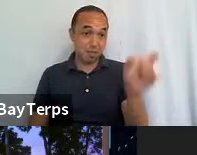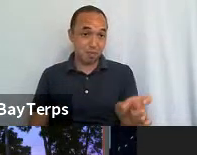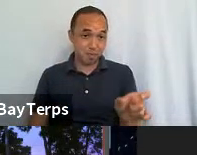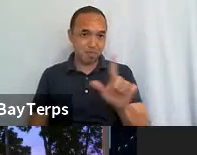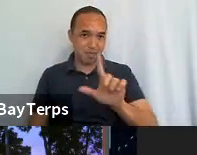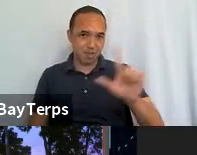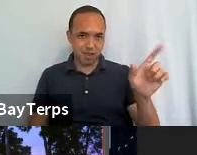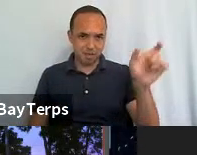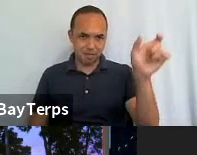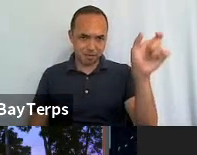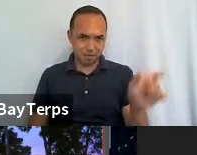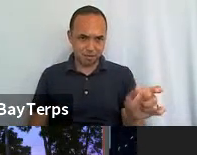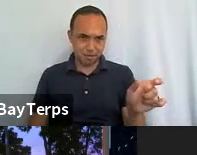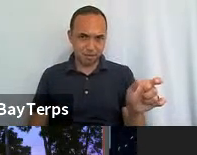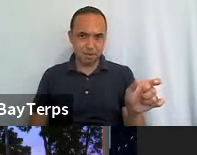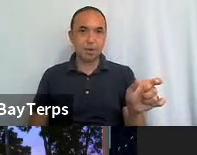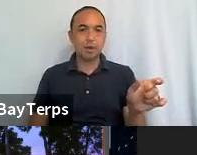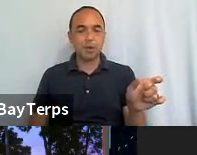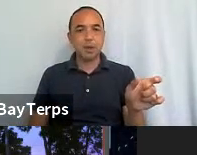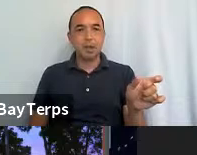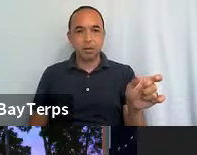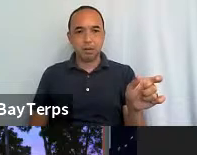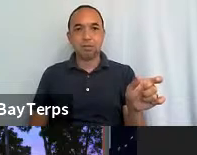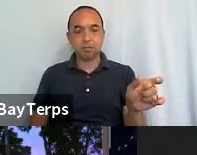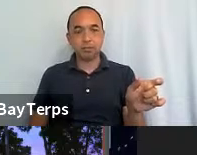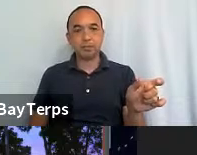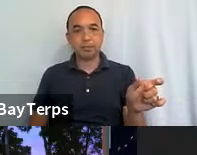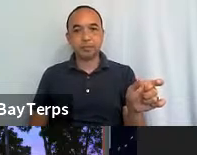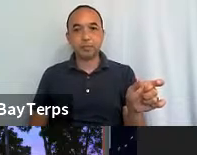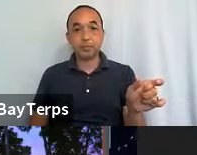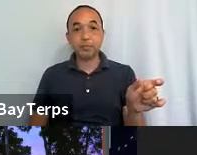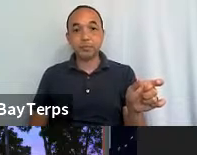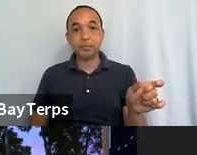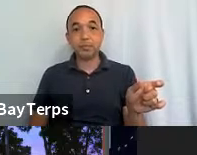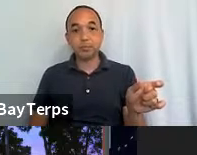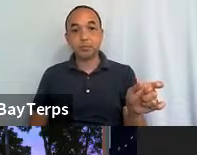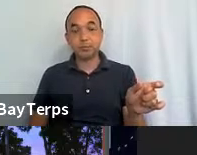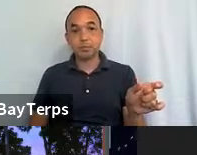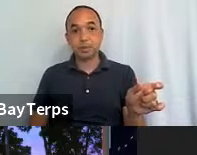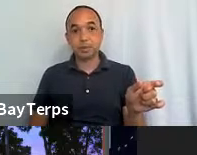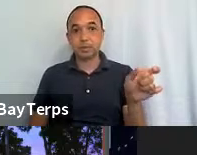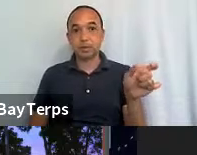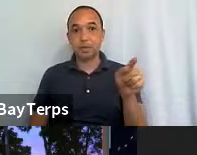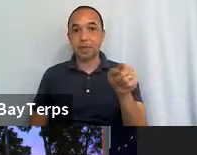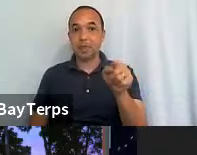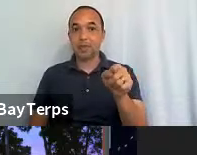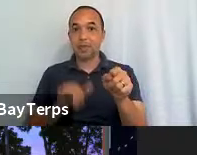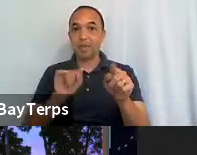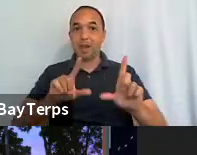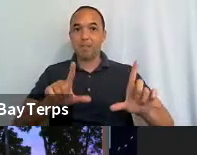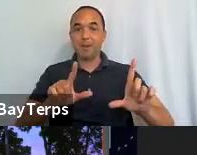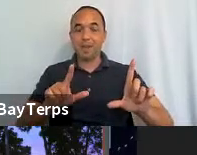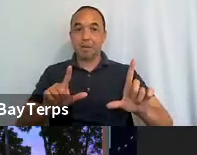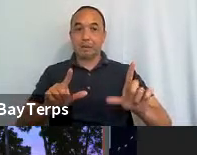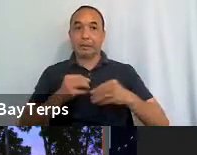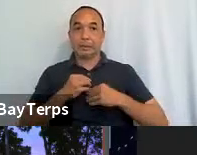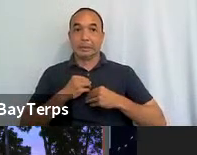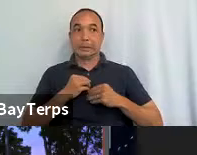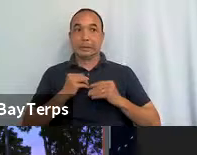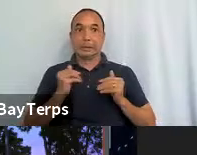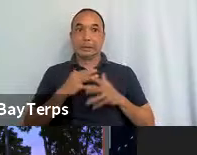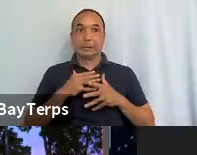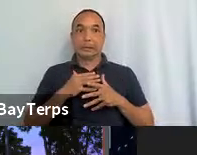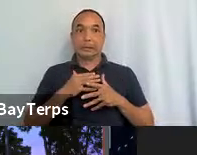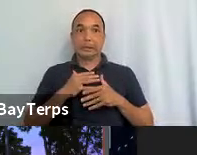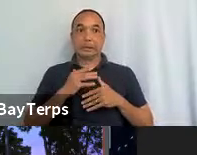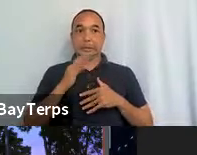left. So this levels panel looks super intimidating, but the long and short of it is that the